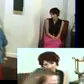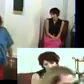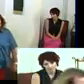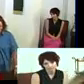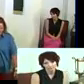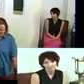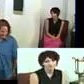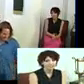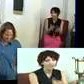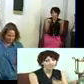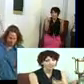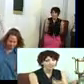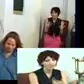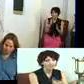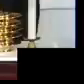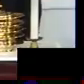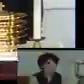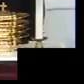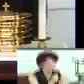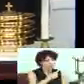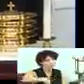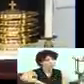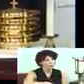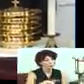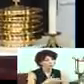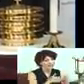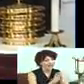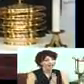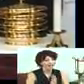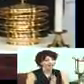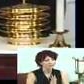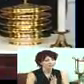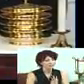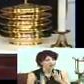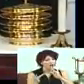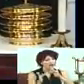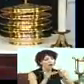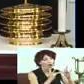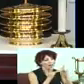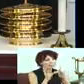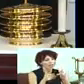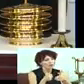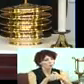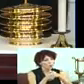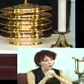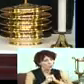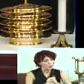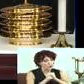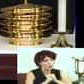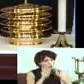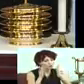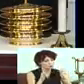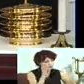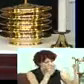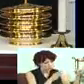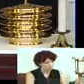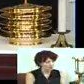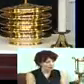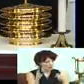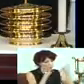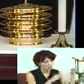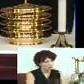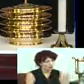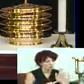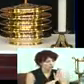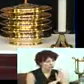Now is the time that we ask our online worshipers to go, if they would like, and get something in their home to represent the